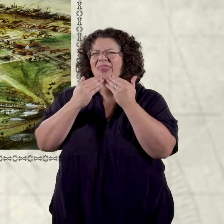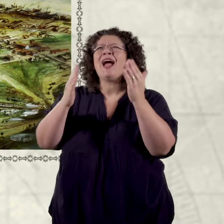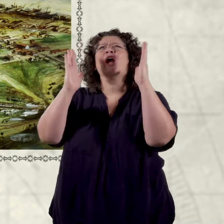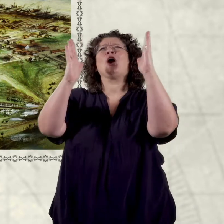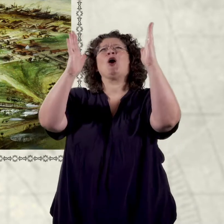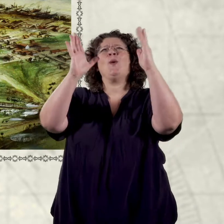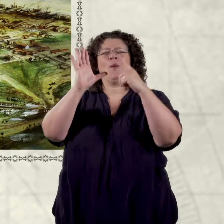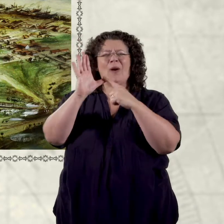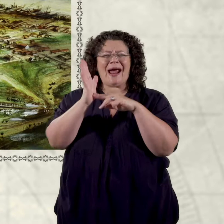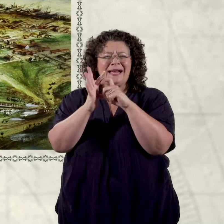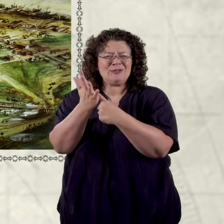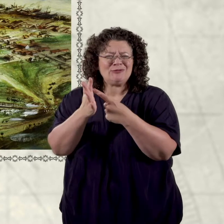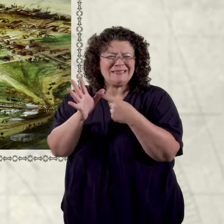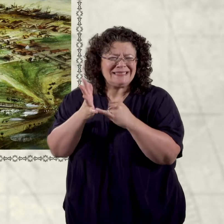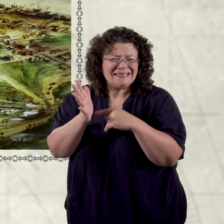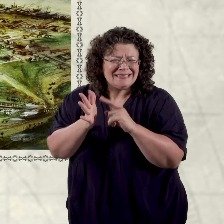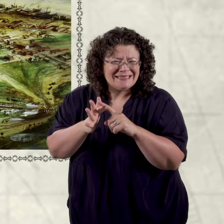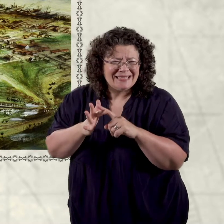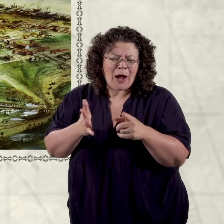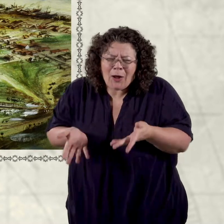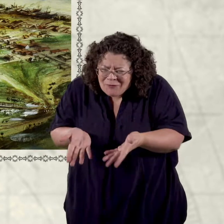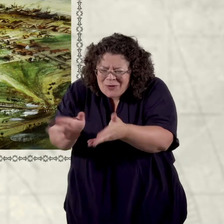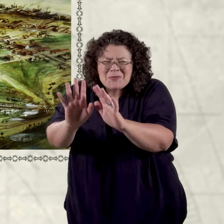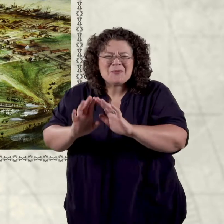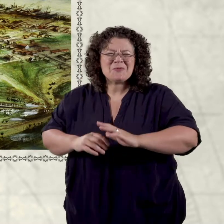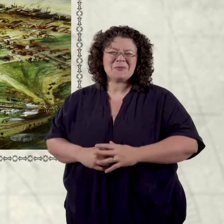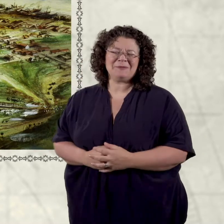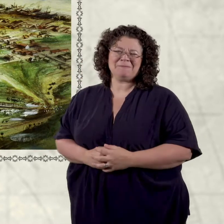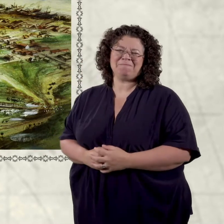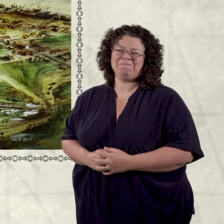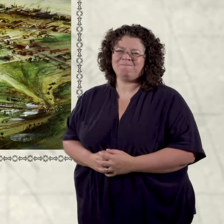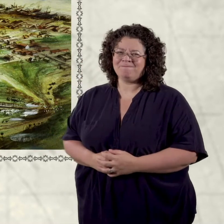Andraste. Come on. Off you go, little one.